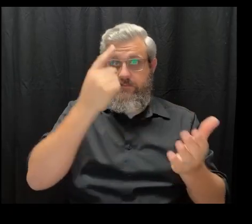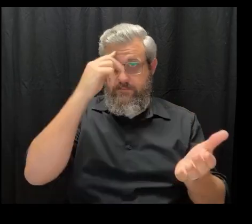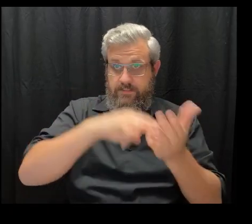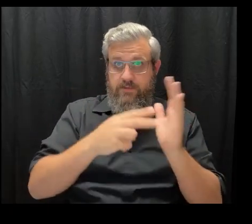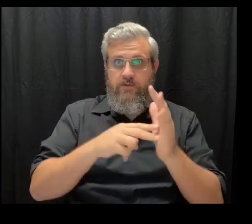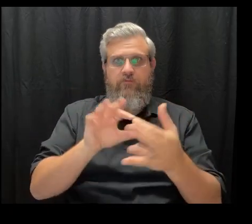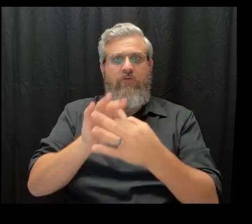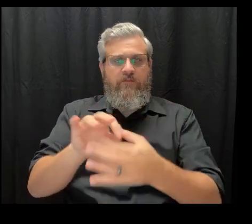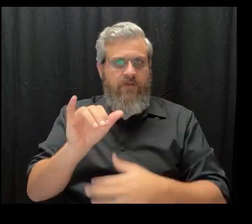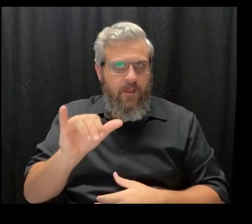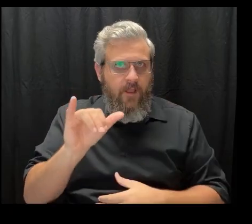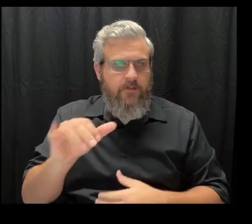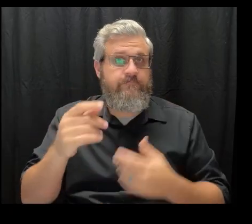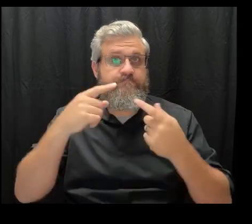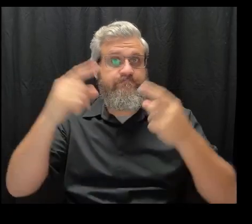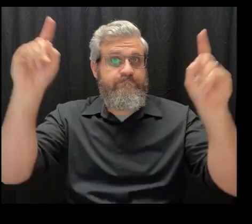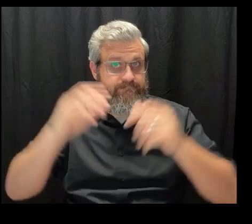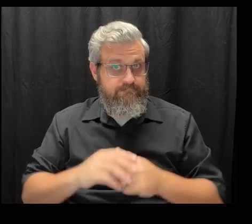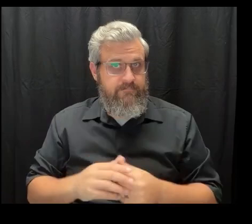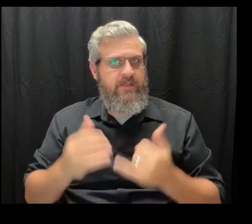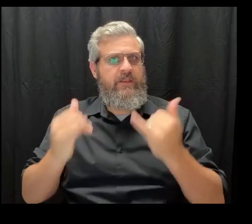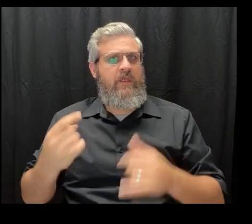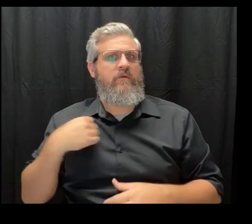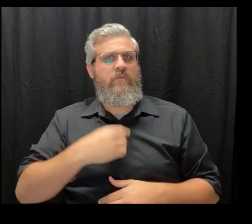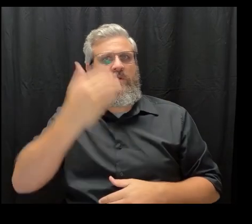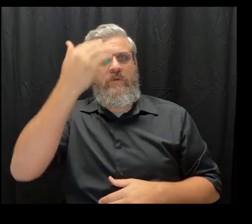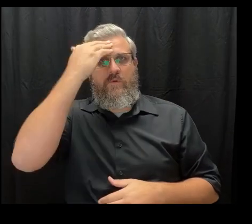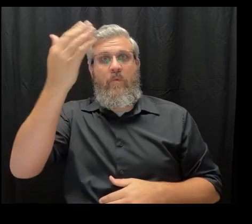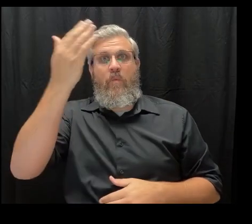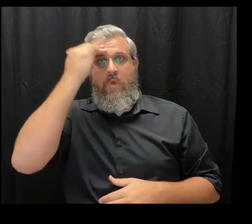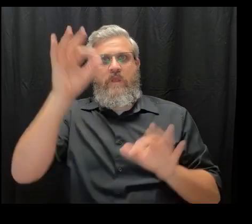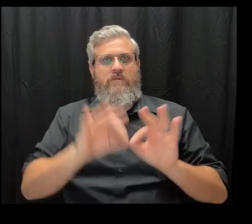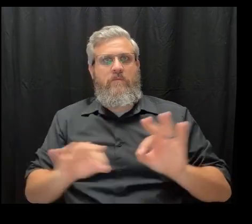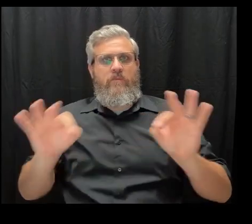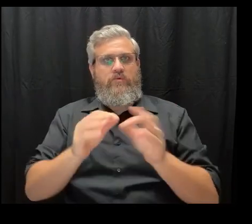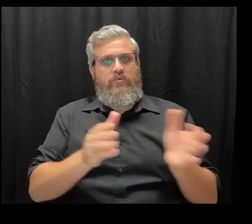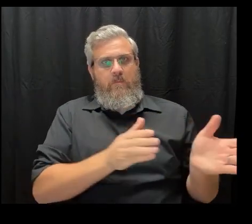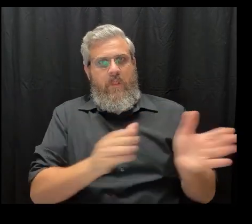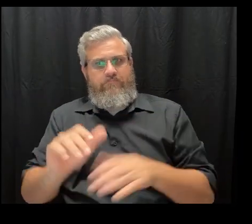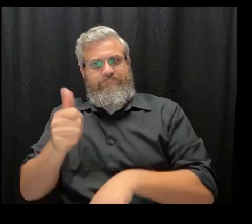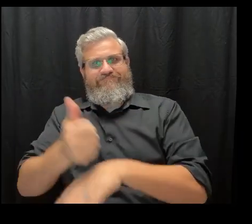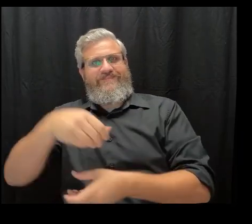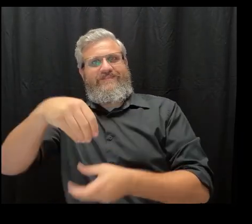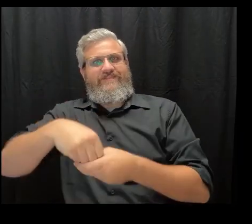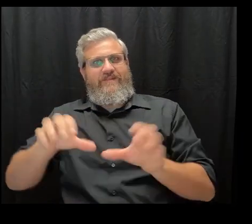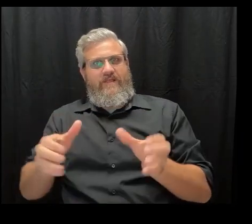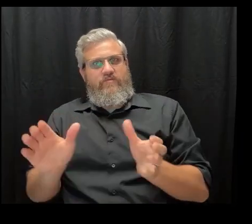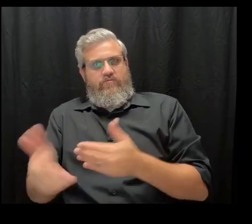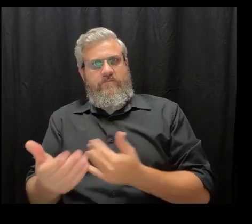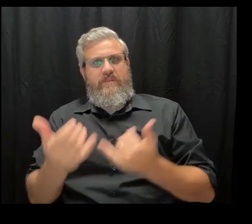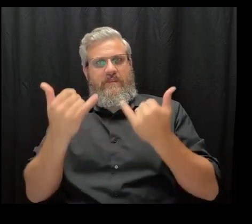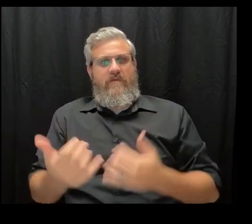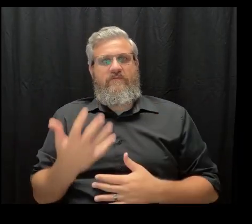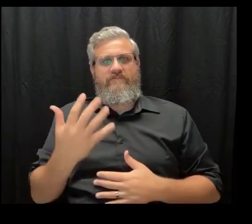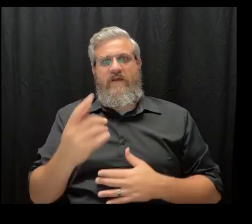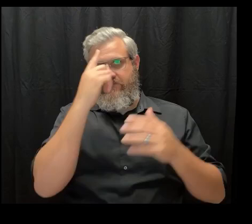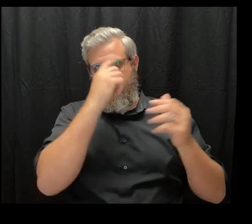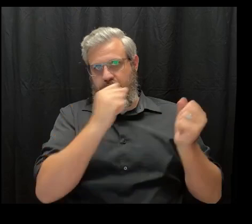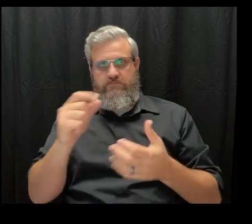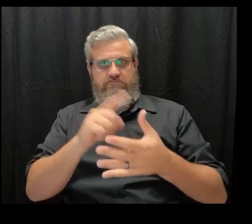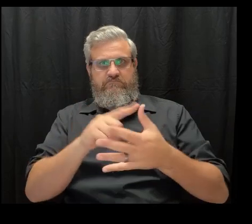Now that we know why it's important to plan for engagement in your classroom purposefully, let's look at 5 strategies that you can start using right